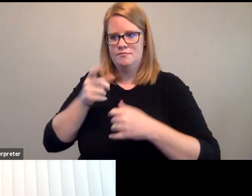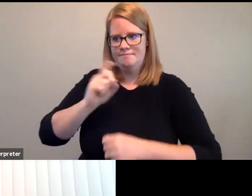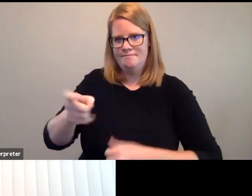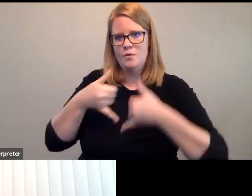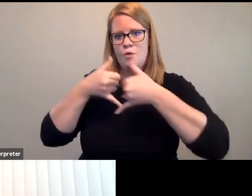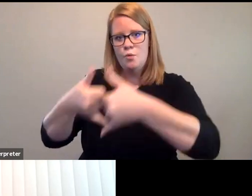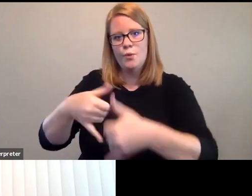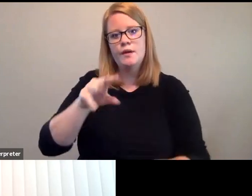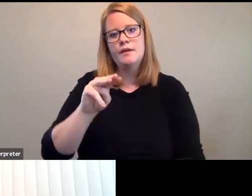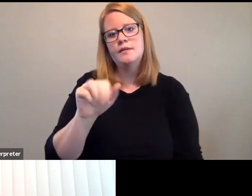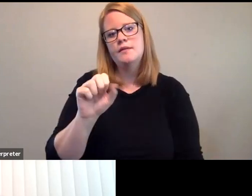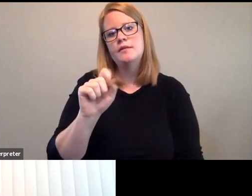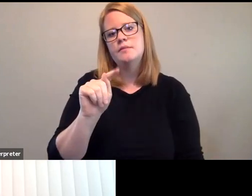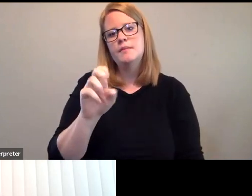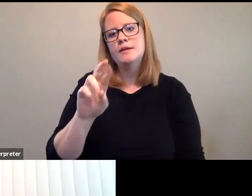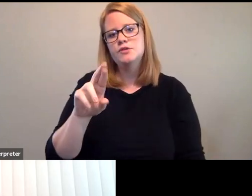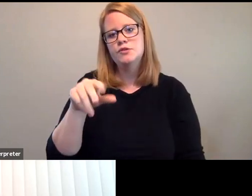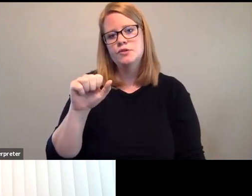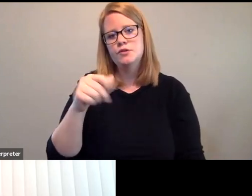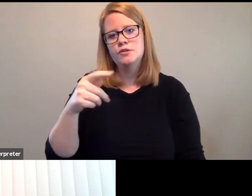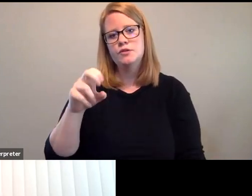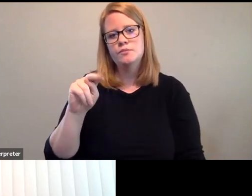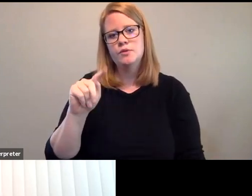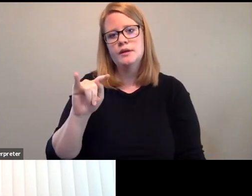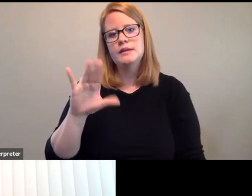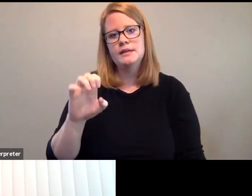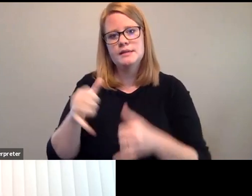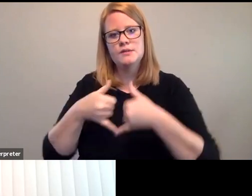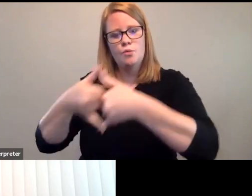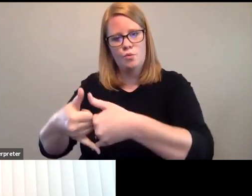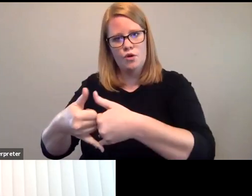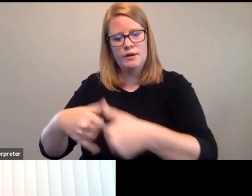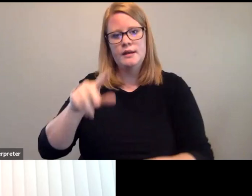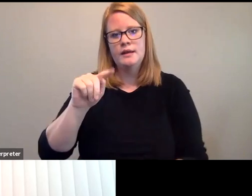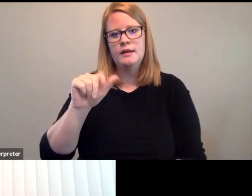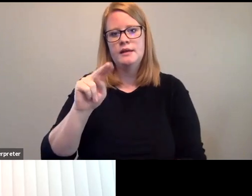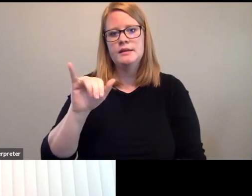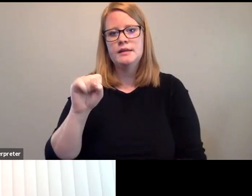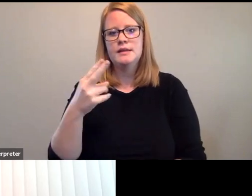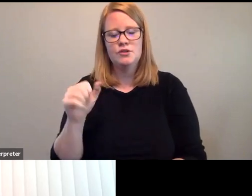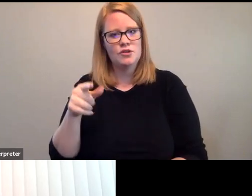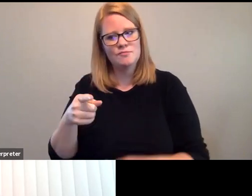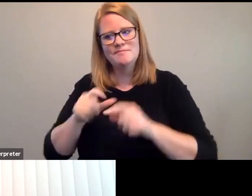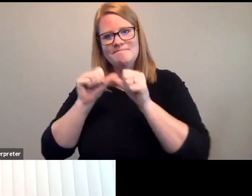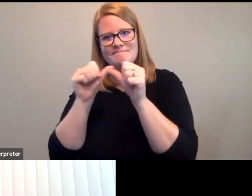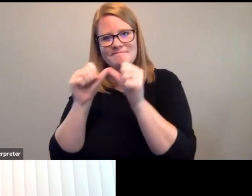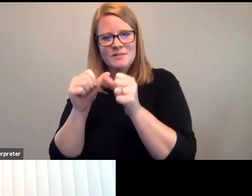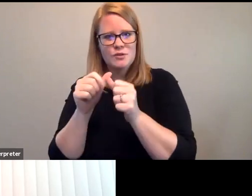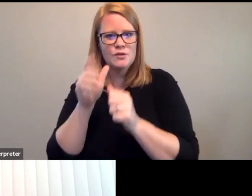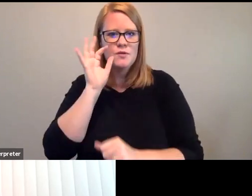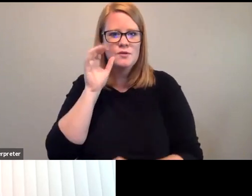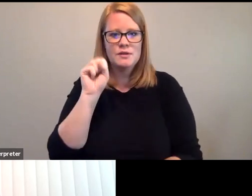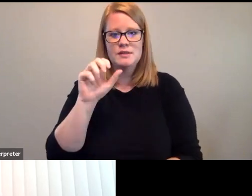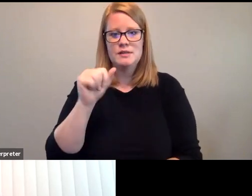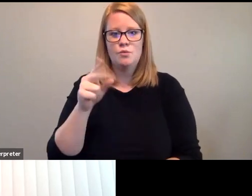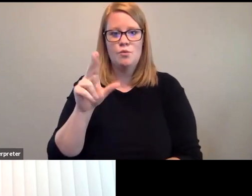2 years ago. And Tanisha is carrying on the tradition of the annual bahidaj, the saguaro fruit harvest. So we're